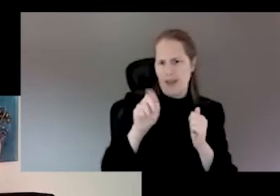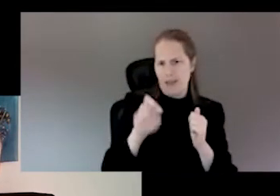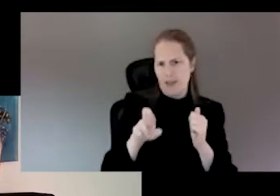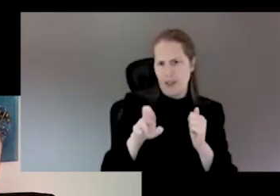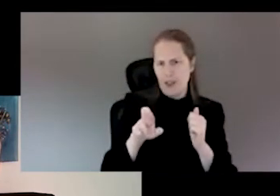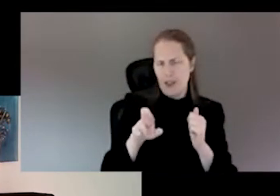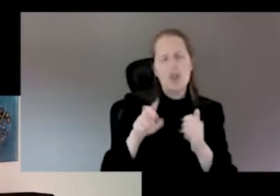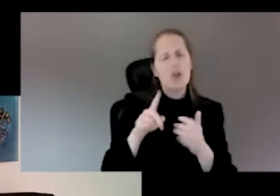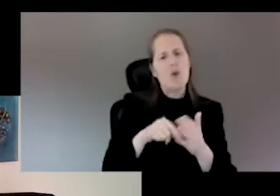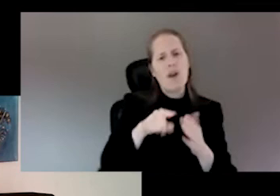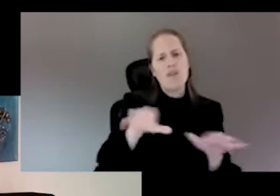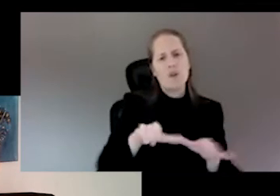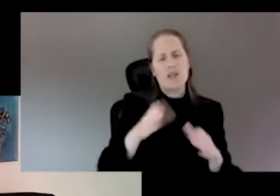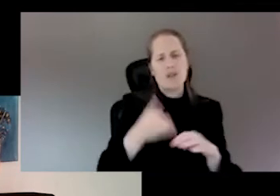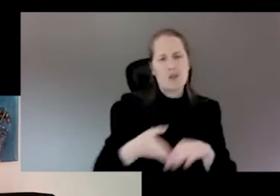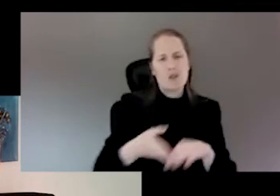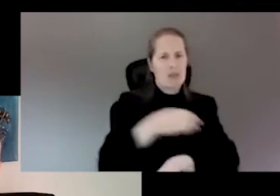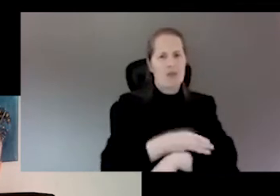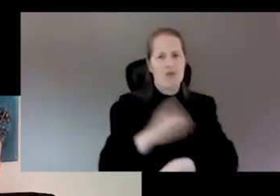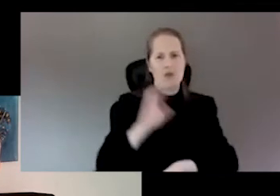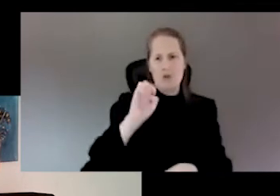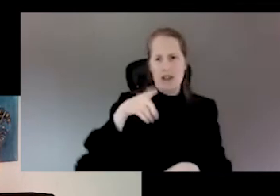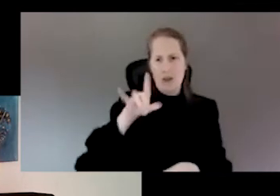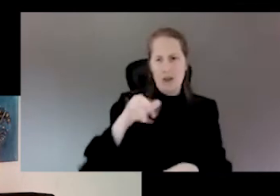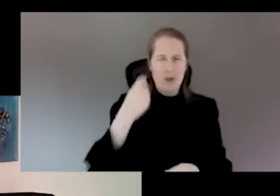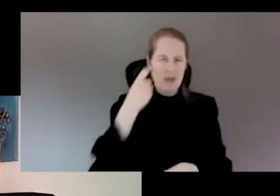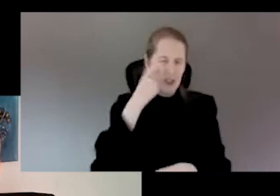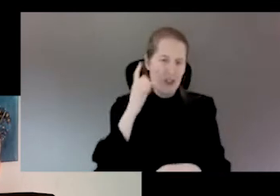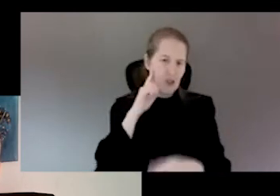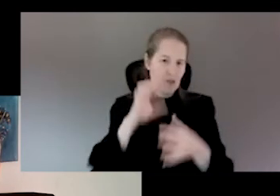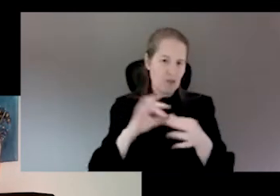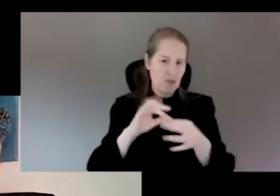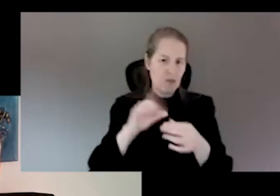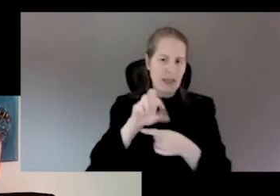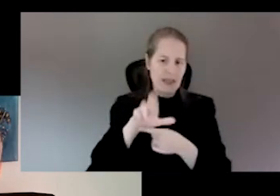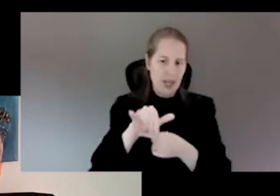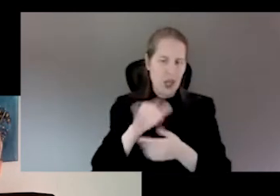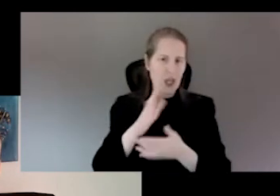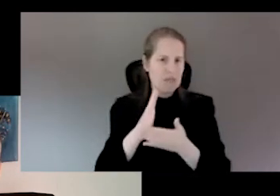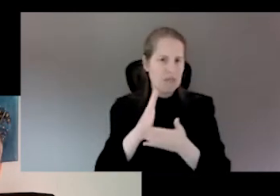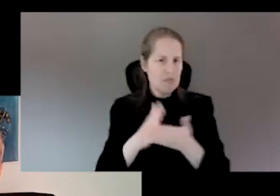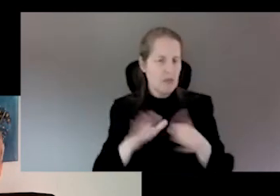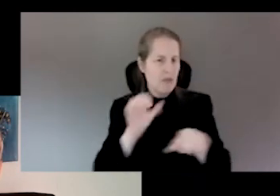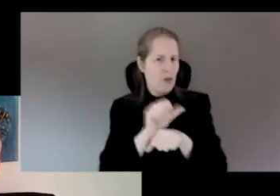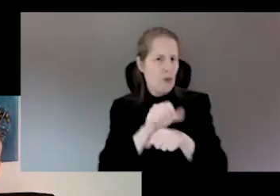improve equity? We just heard from Larry about some of the things he's done in his community and